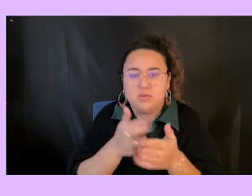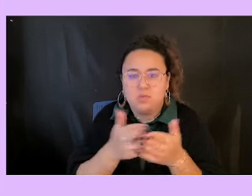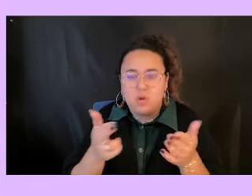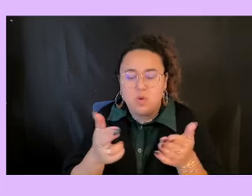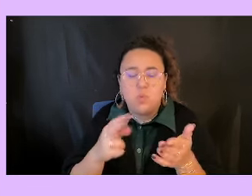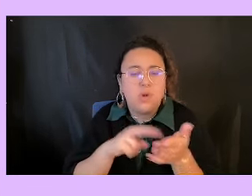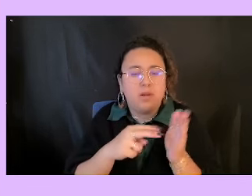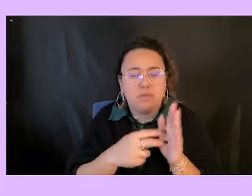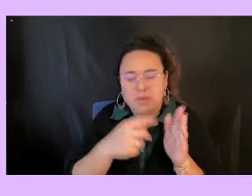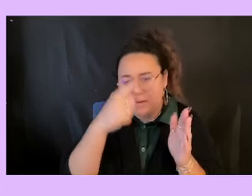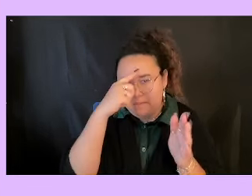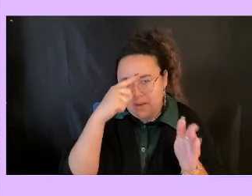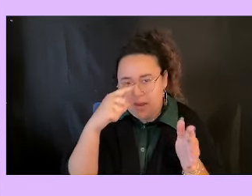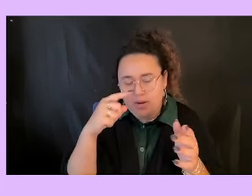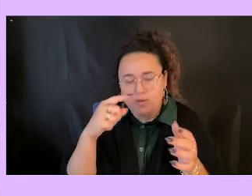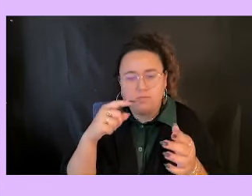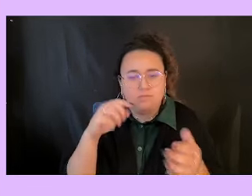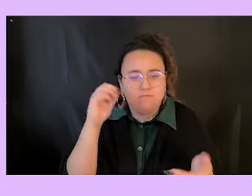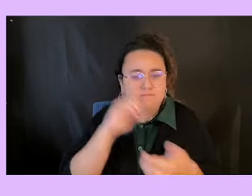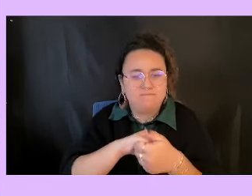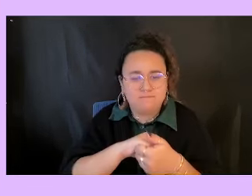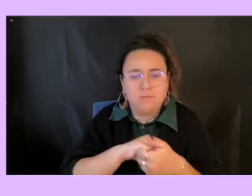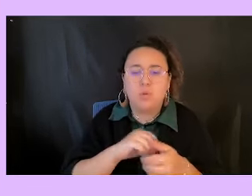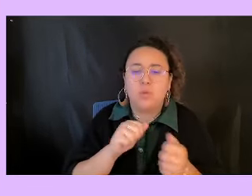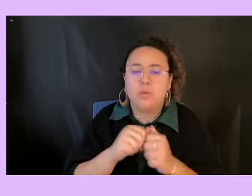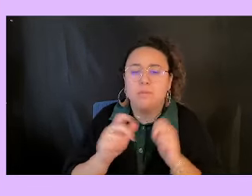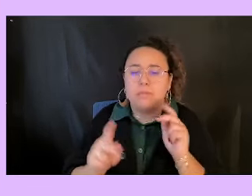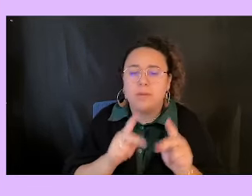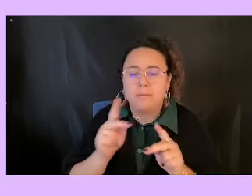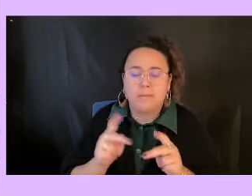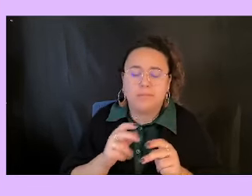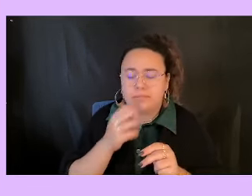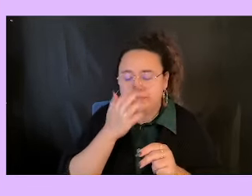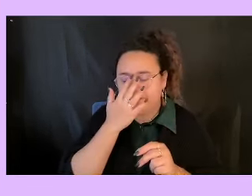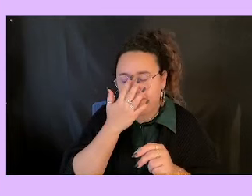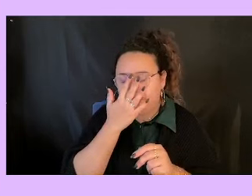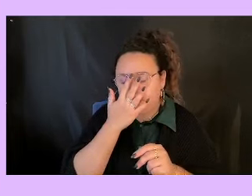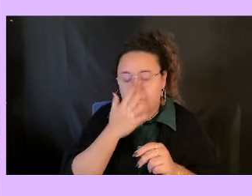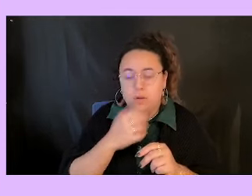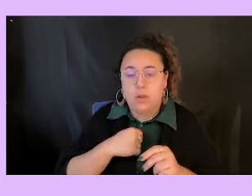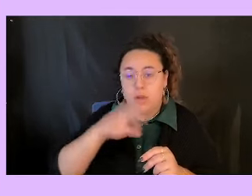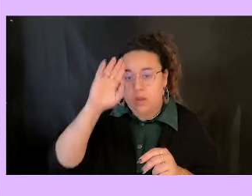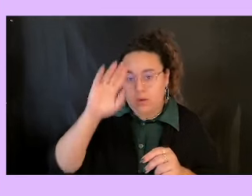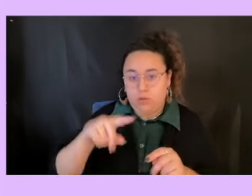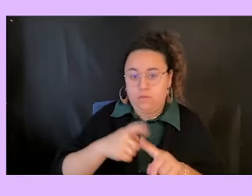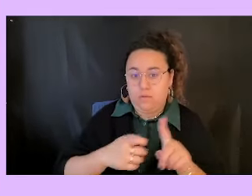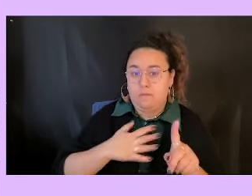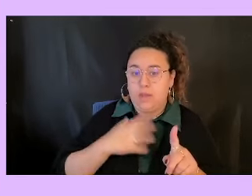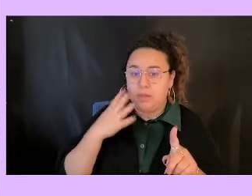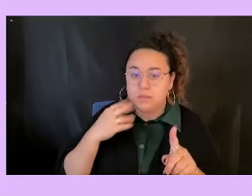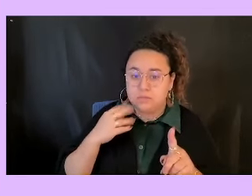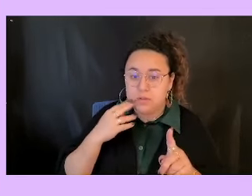folks. And one of the things that I know from experience and that I think is worth saying out loud is that that doesn't mean that those collaborations are